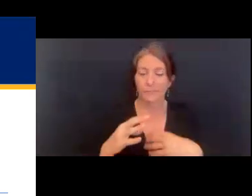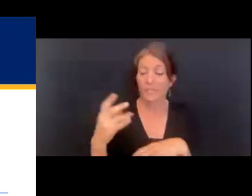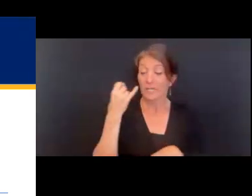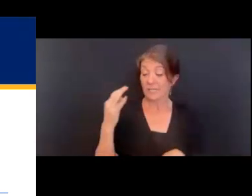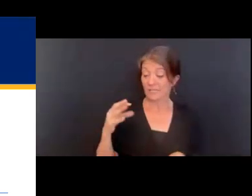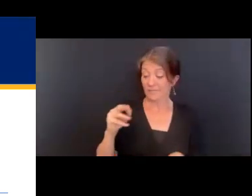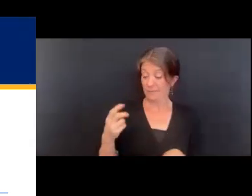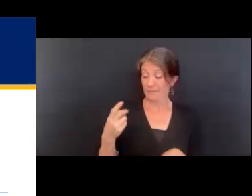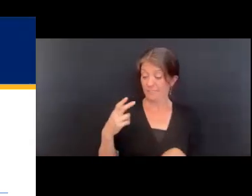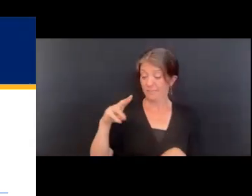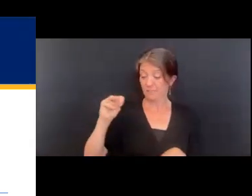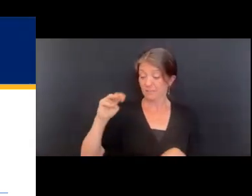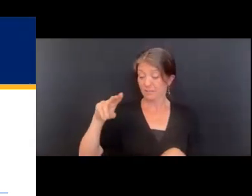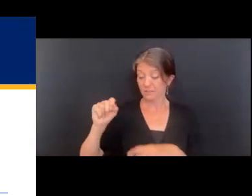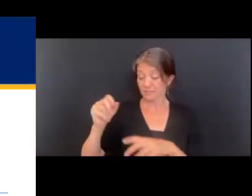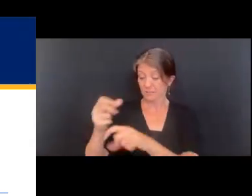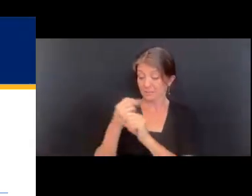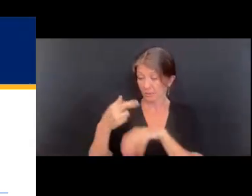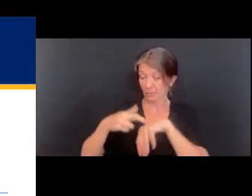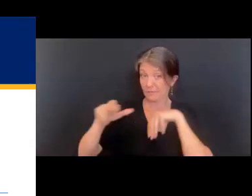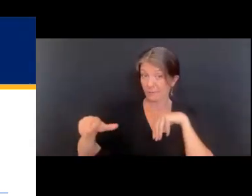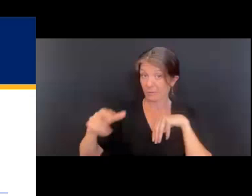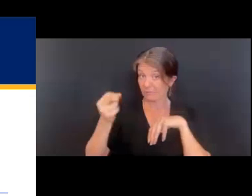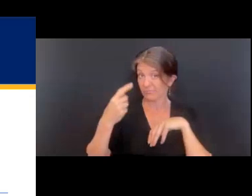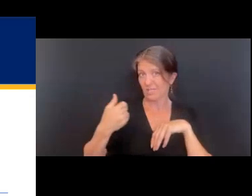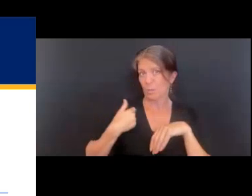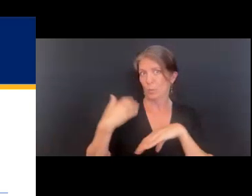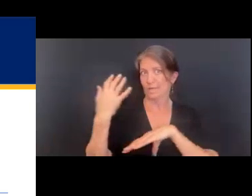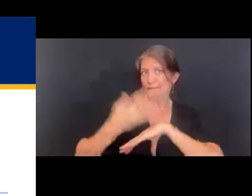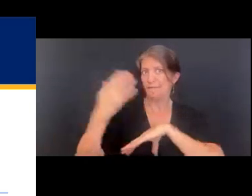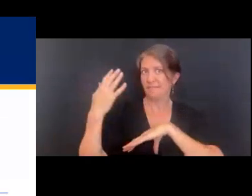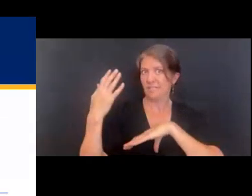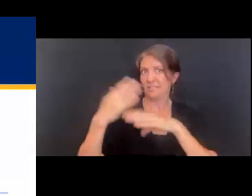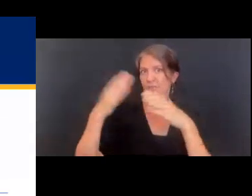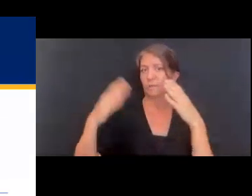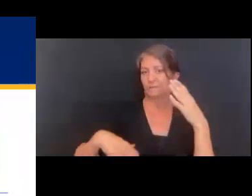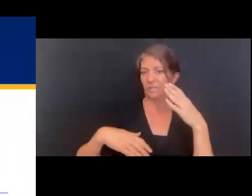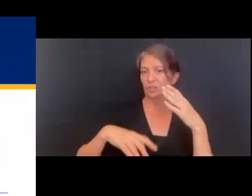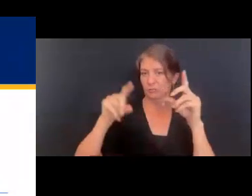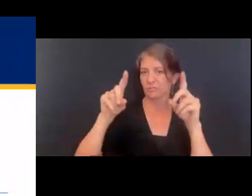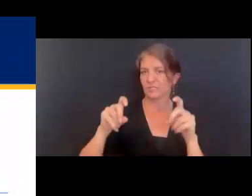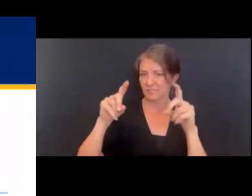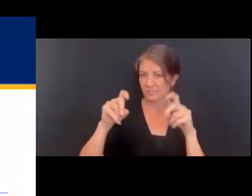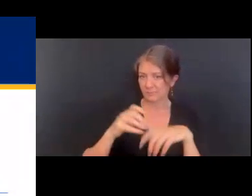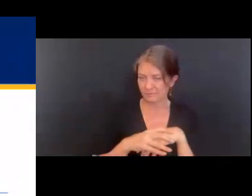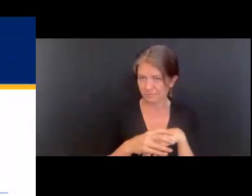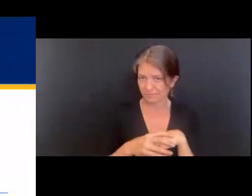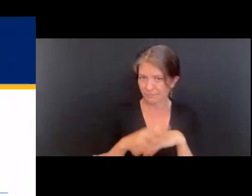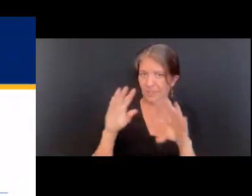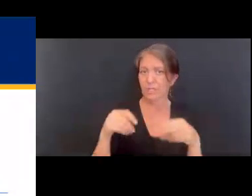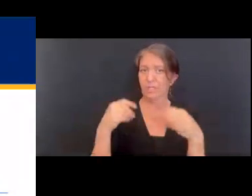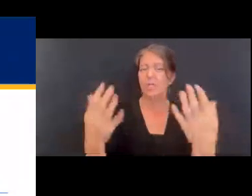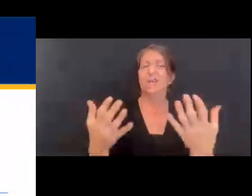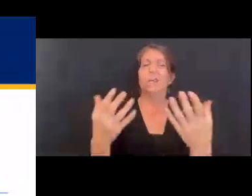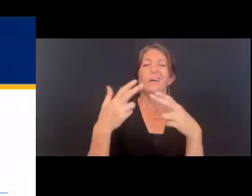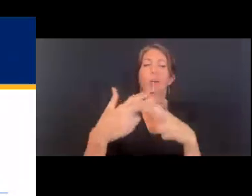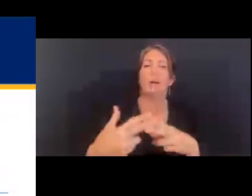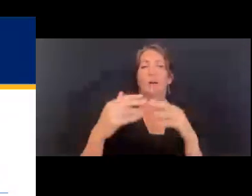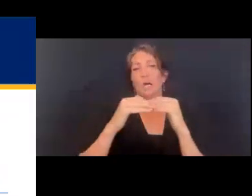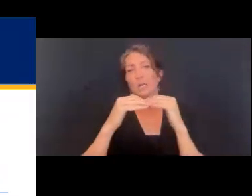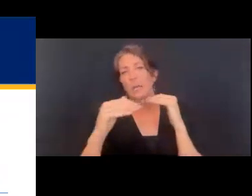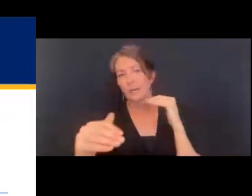for new assessments, we have 5 business days to complete the assessment. We provide what's called a level of care outcome score